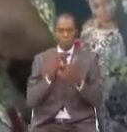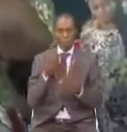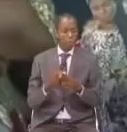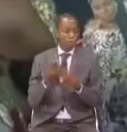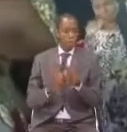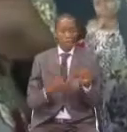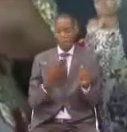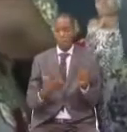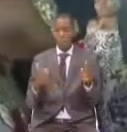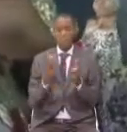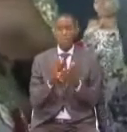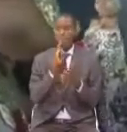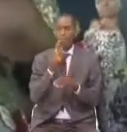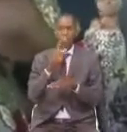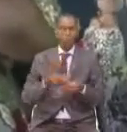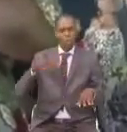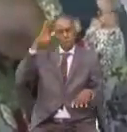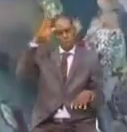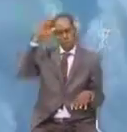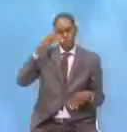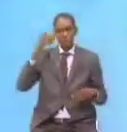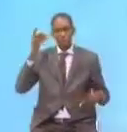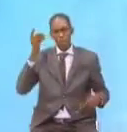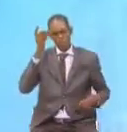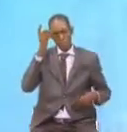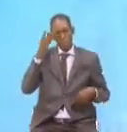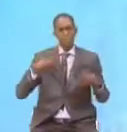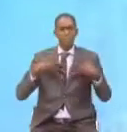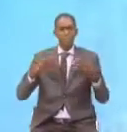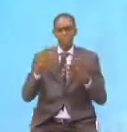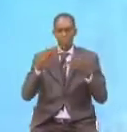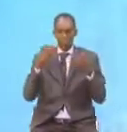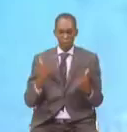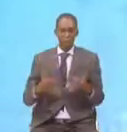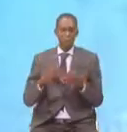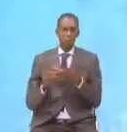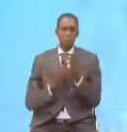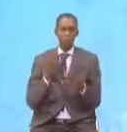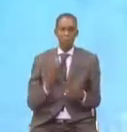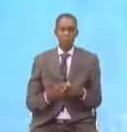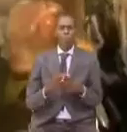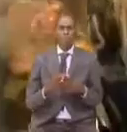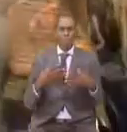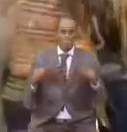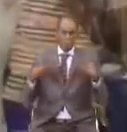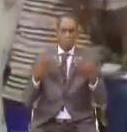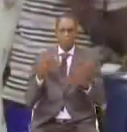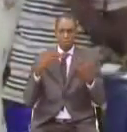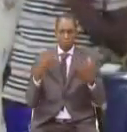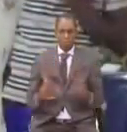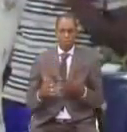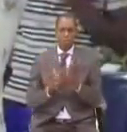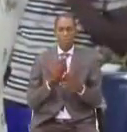is called incurable disease, cure them now. Heal them now. Set